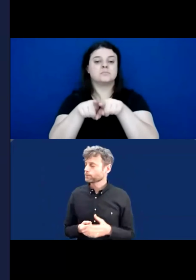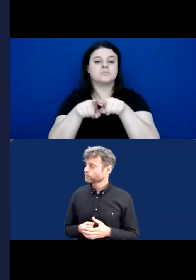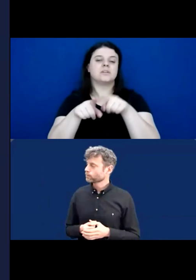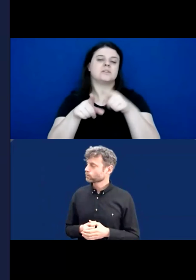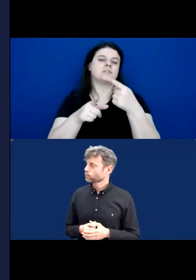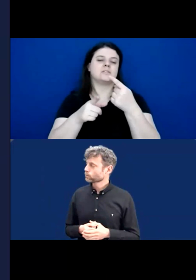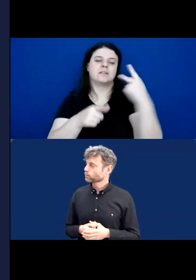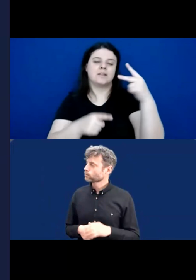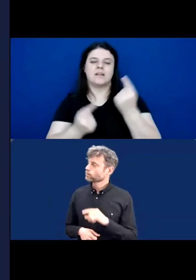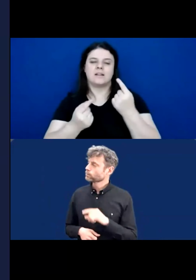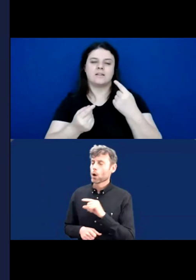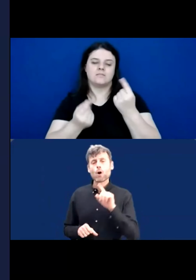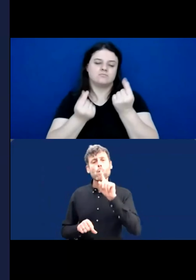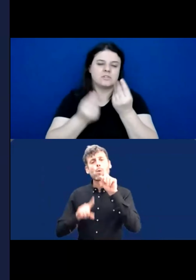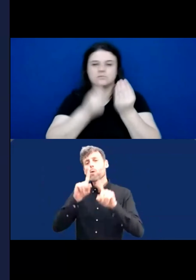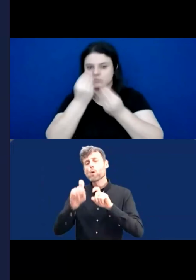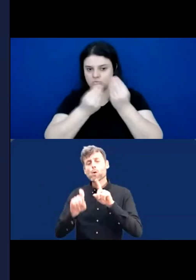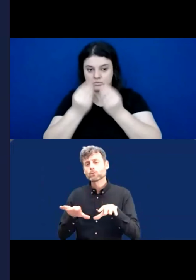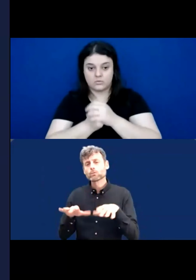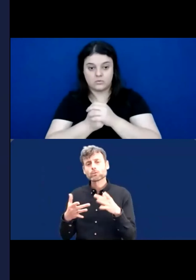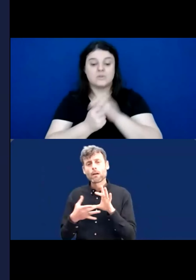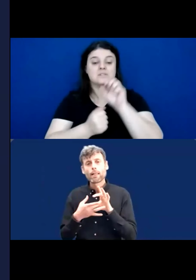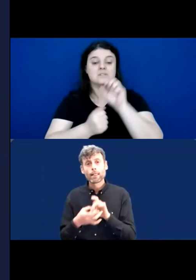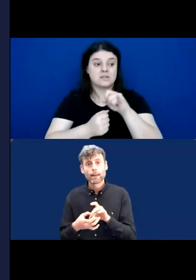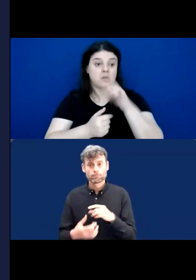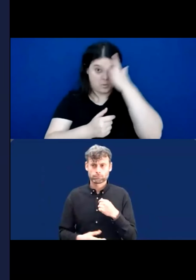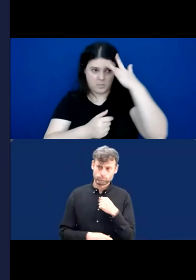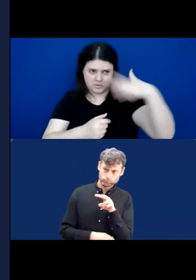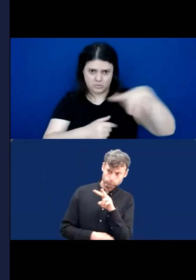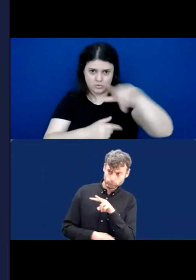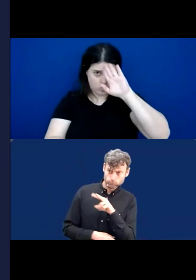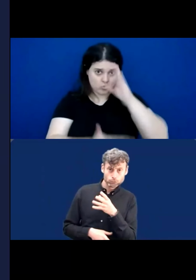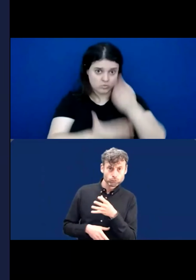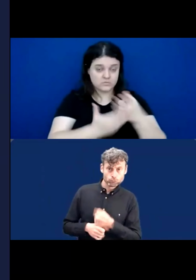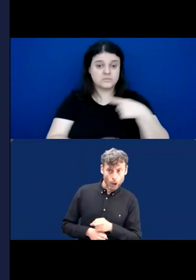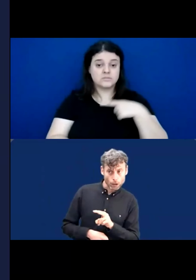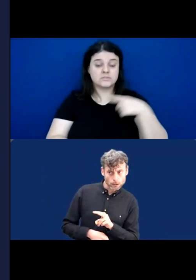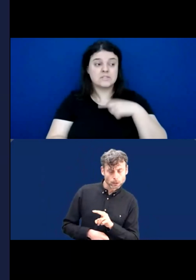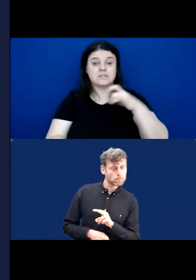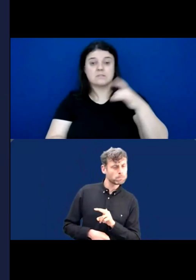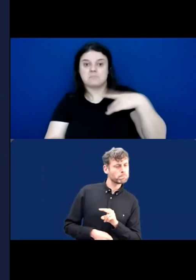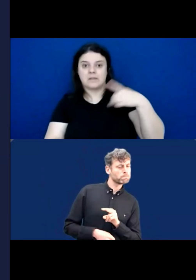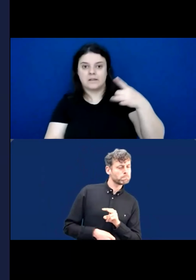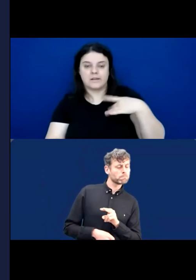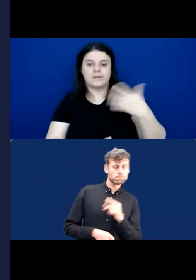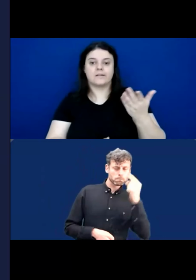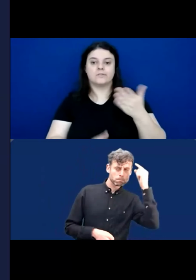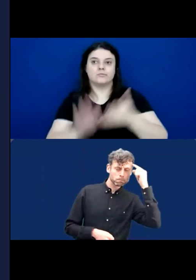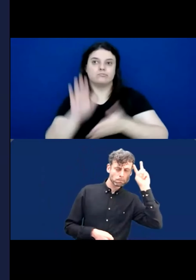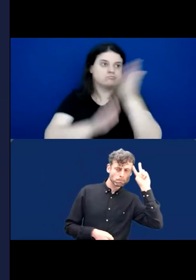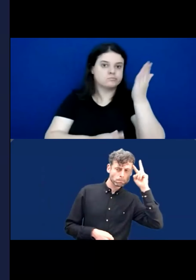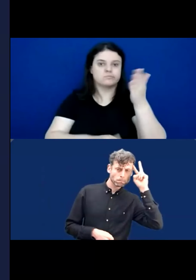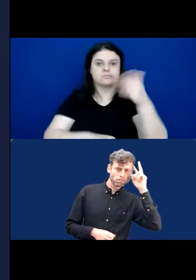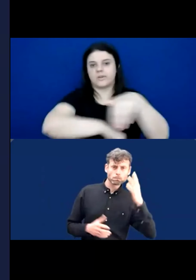relating to if you trust people in general, if you're afraid of going out